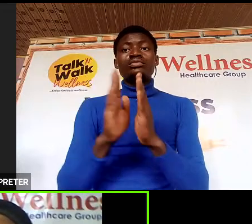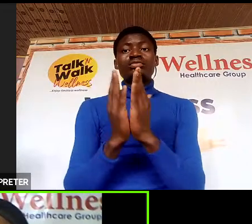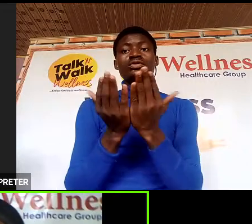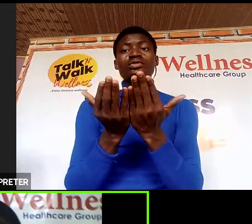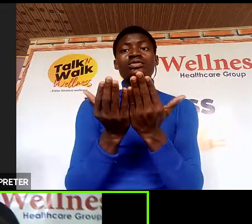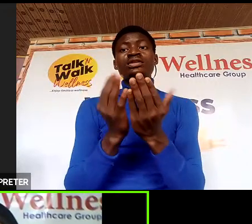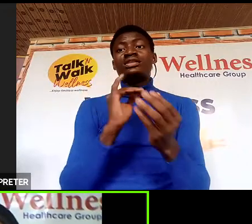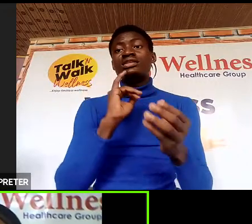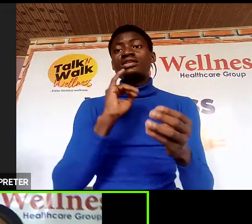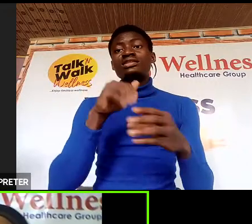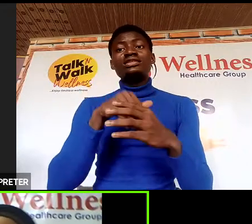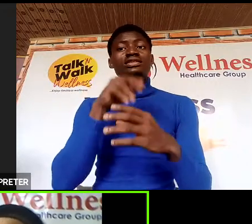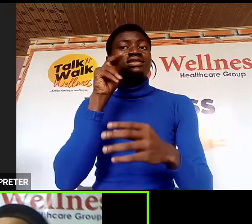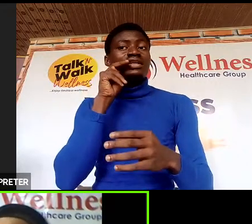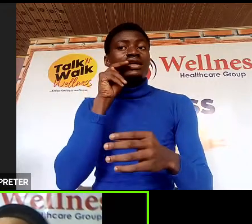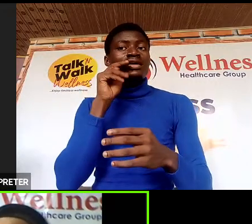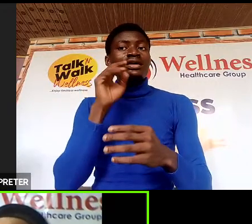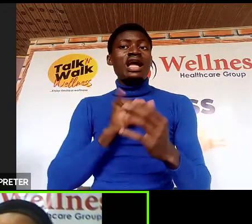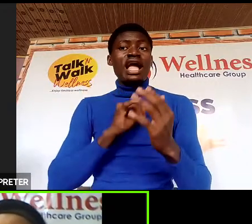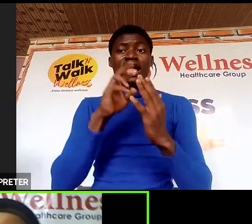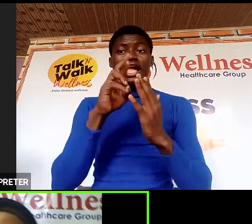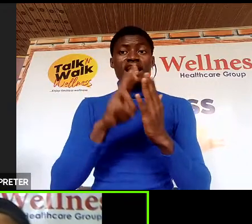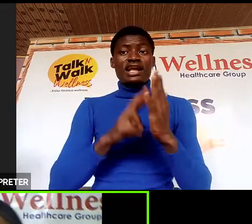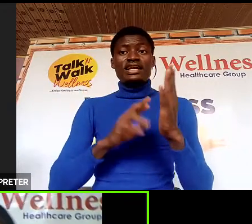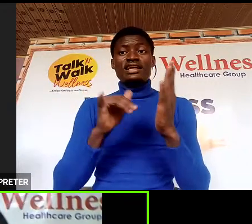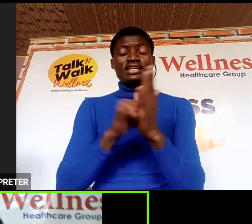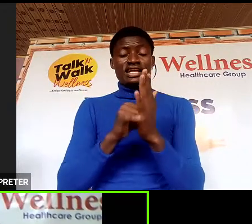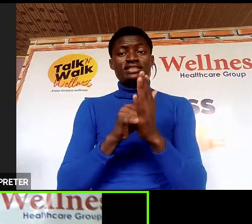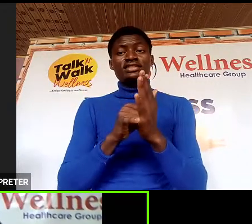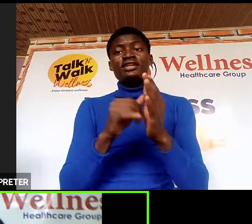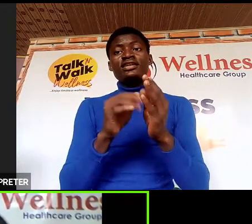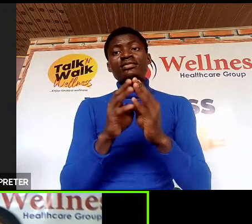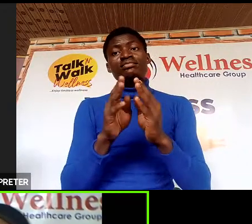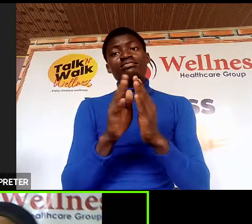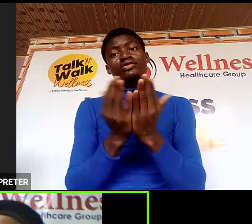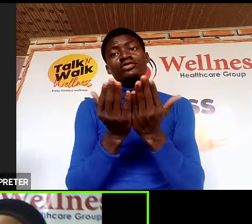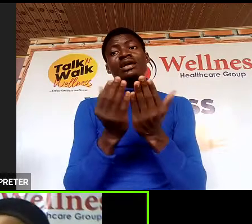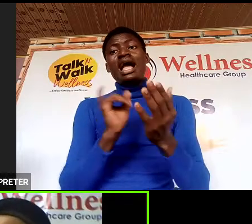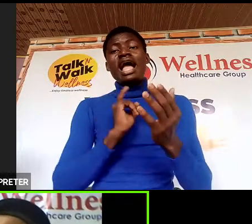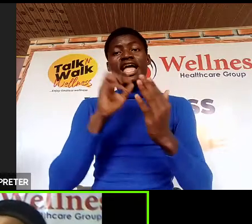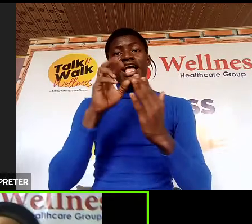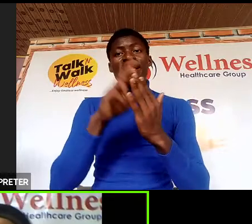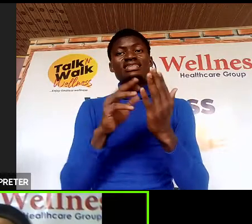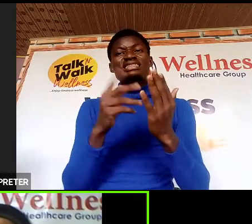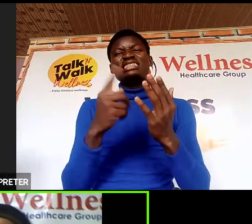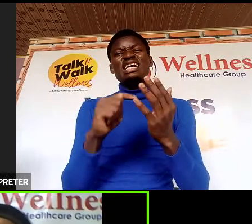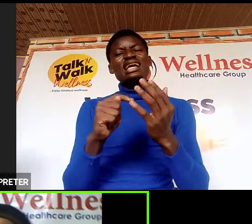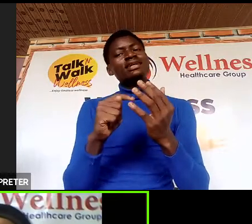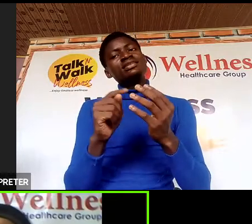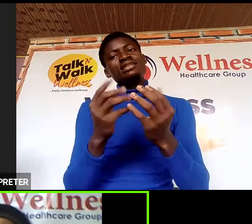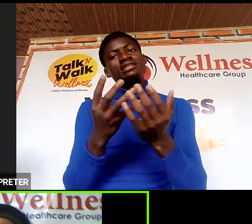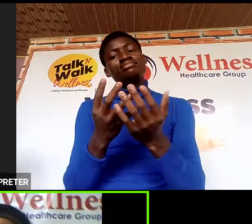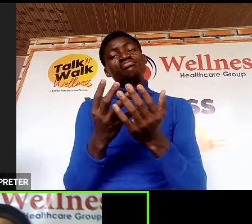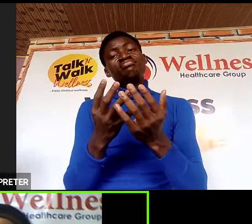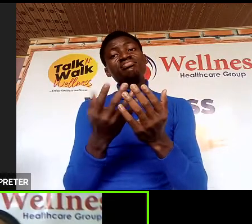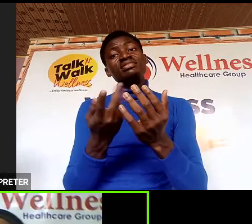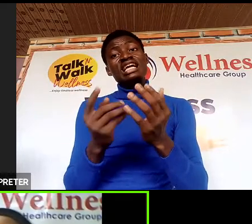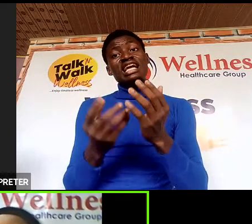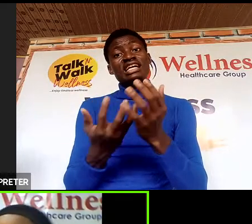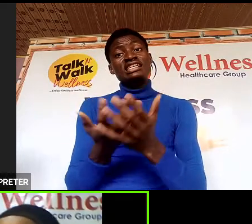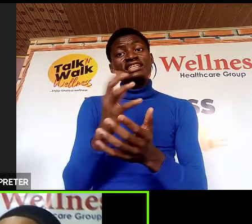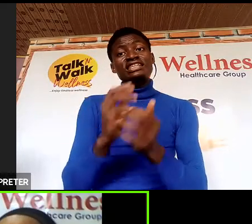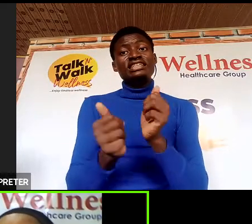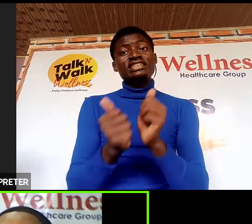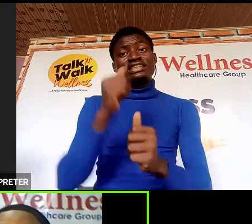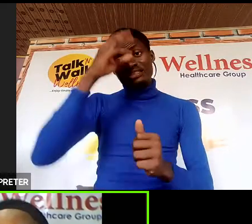Those are the books that changed my life. And when I prescribed it to people, they said, "Oh, things that are said there are not. You cannot apply it into